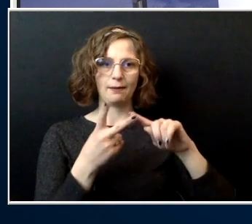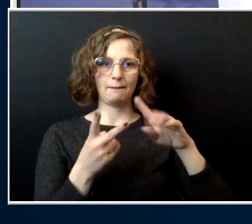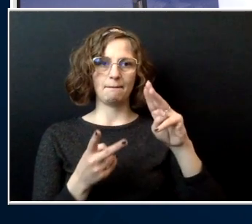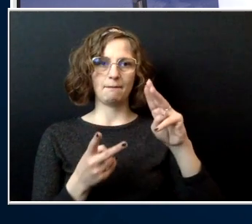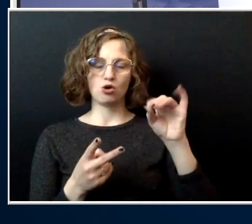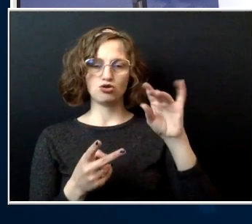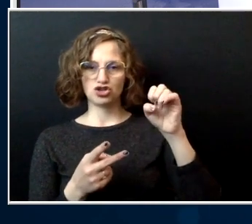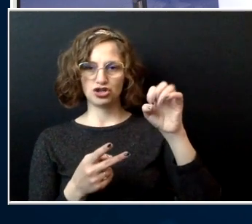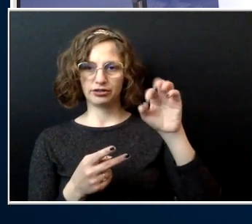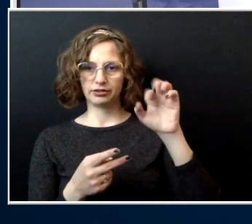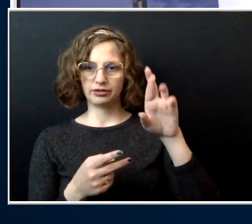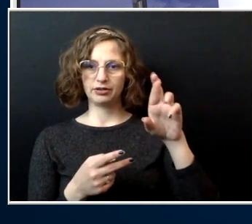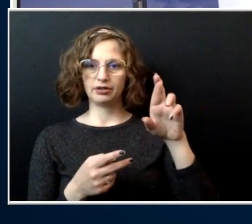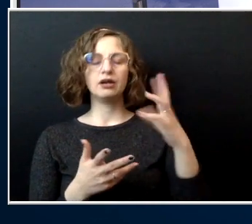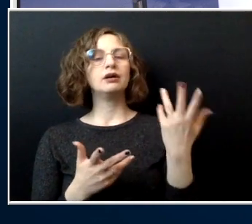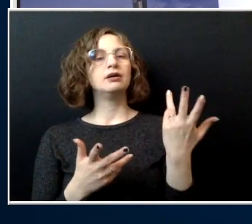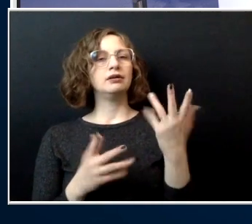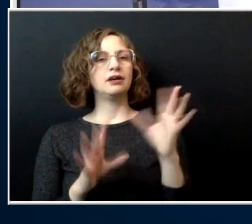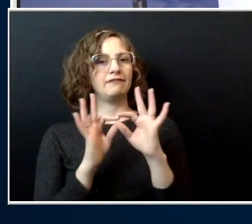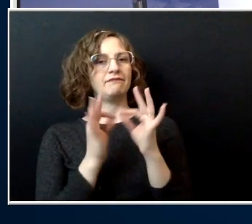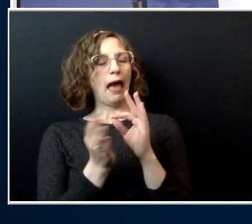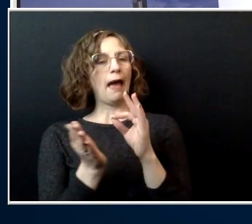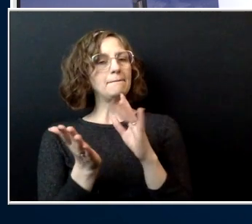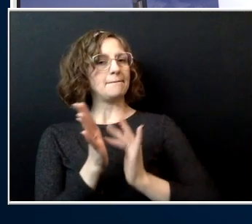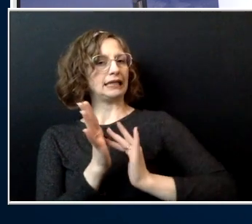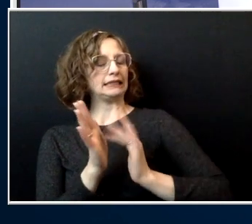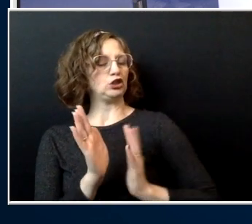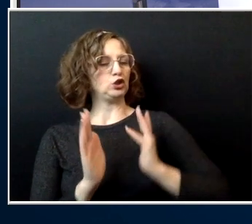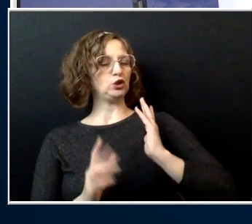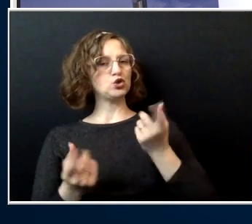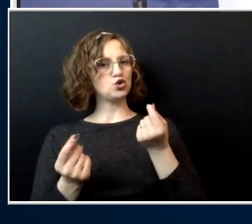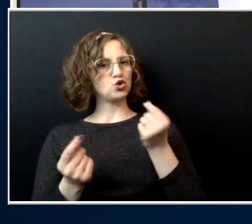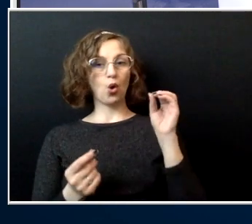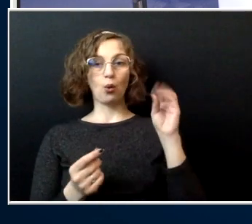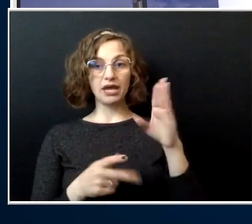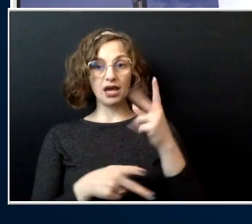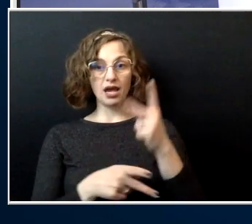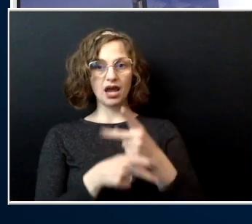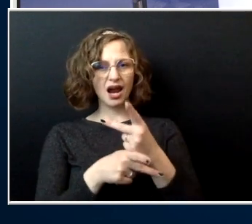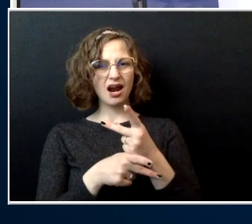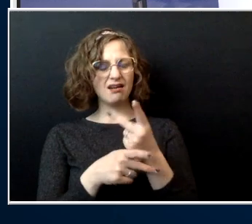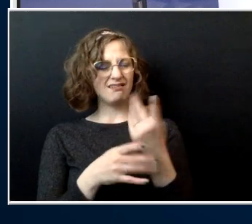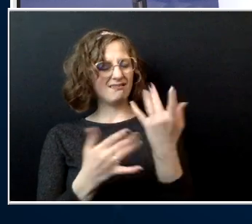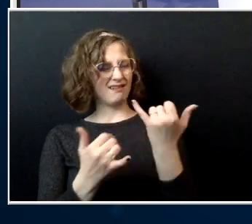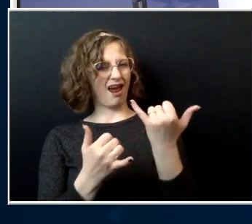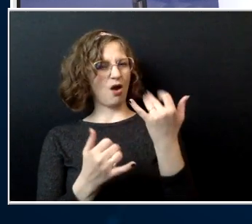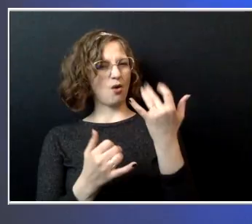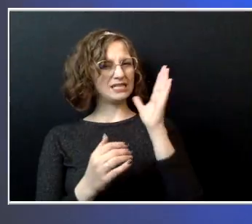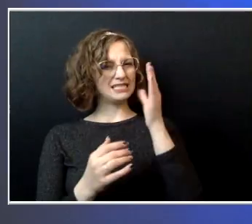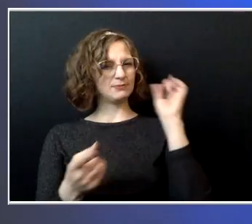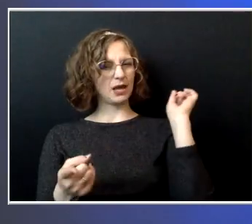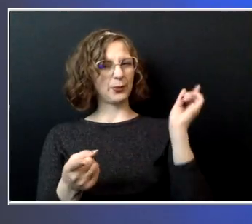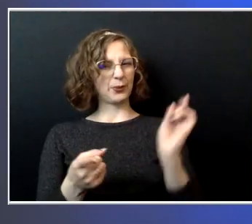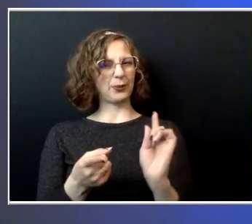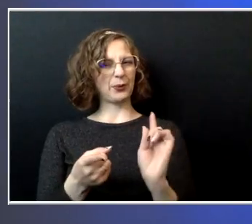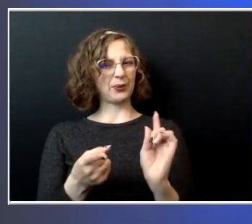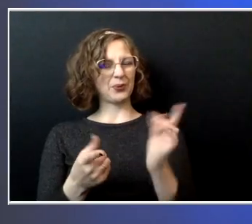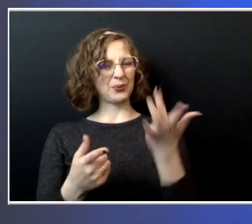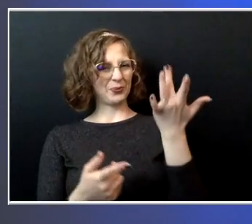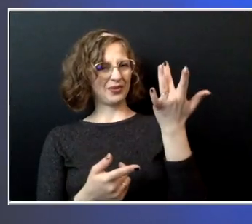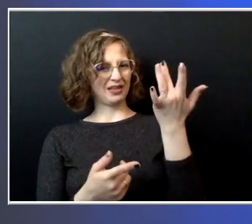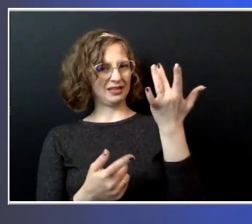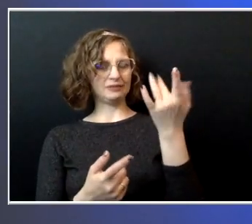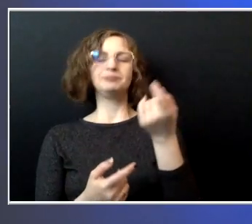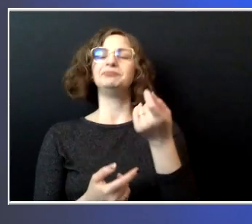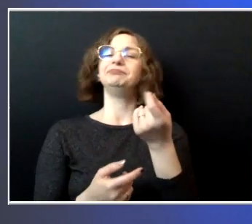but sometimes they don't do as much OB care. Is it stress? What is that? It's a little bit of stress. Again, as I